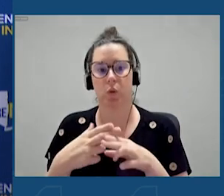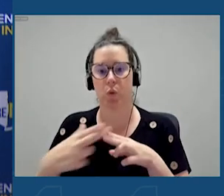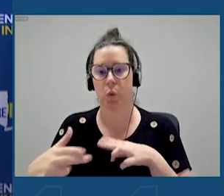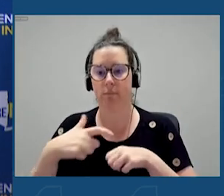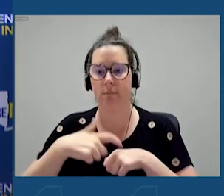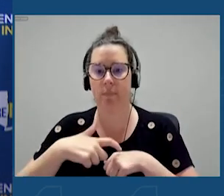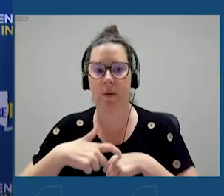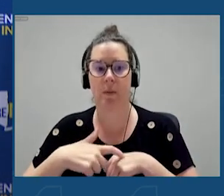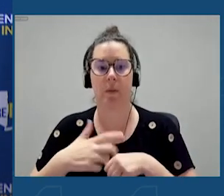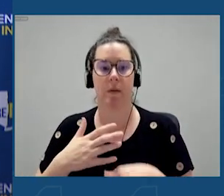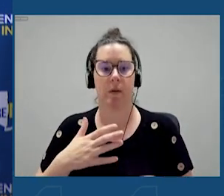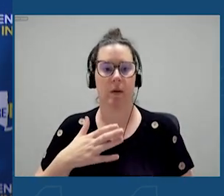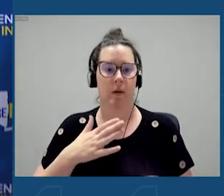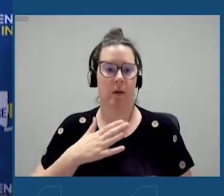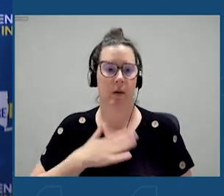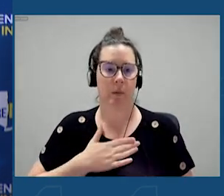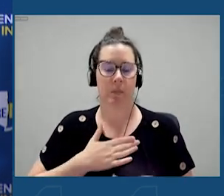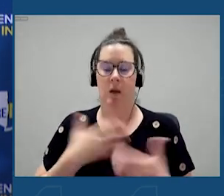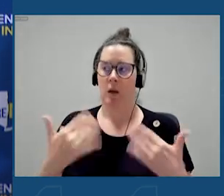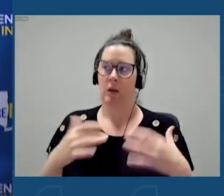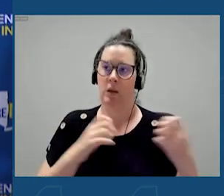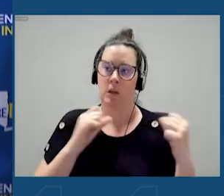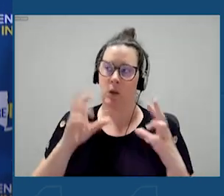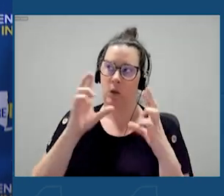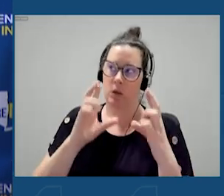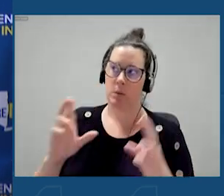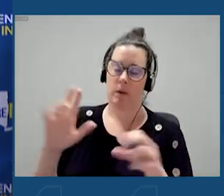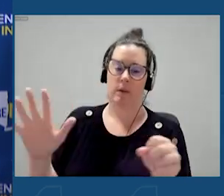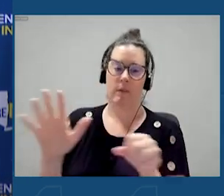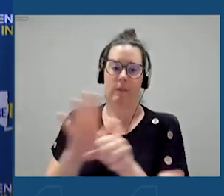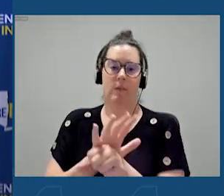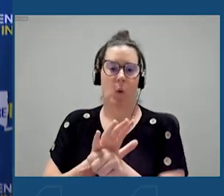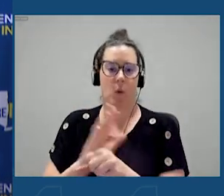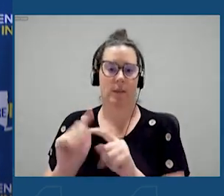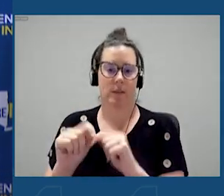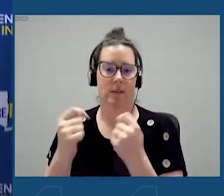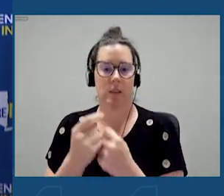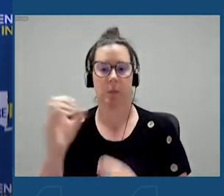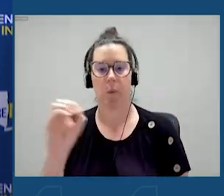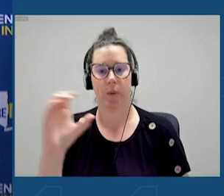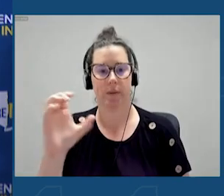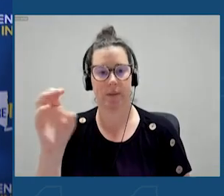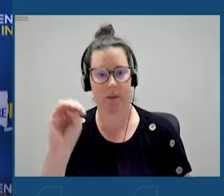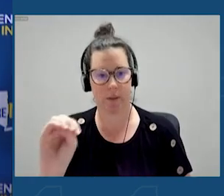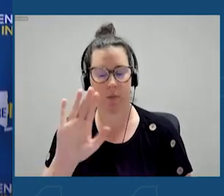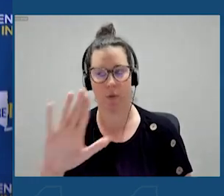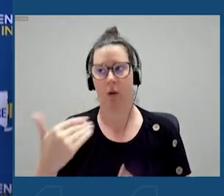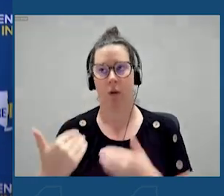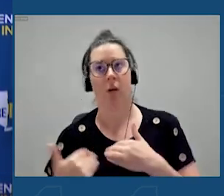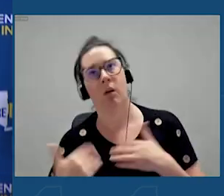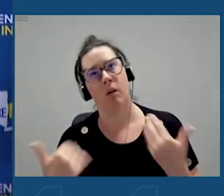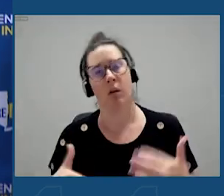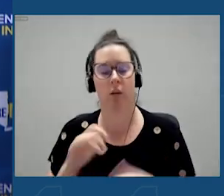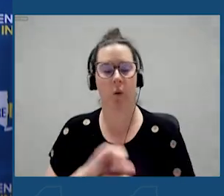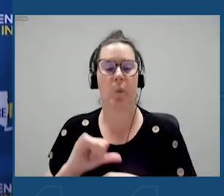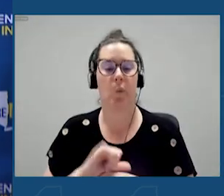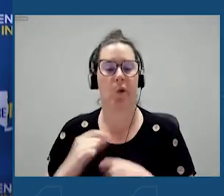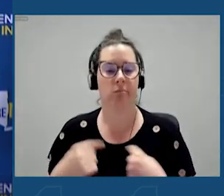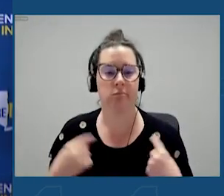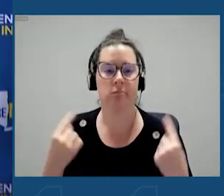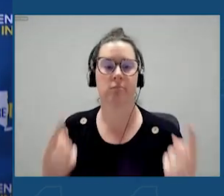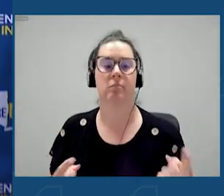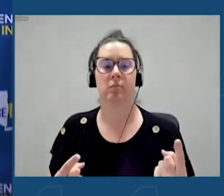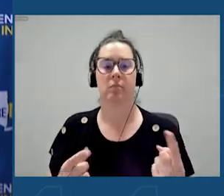My highest respects to the entire team at OCM for the demands on them and the work that they have been doing. So no, you're